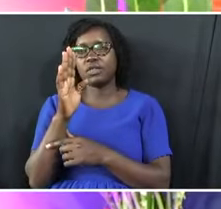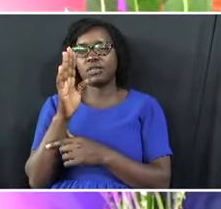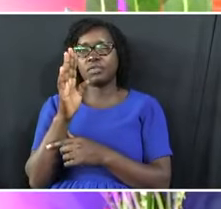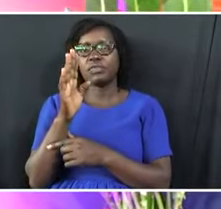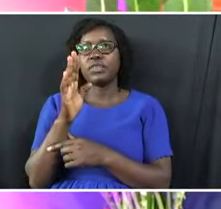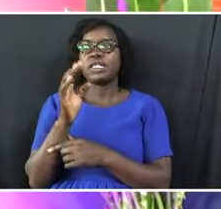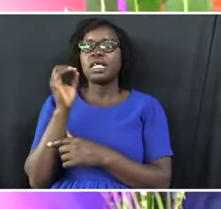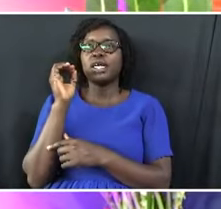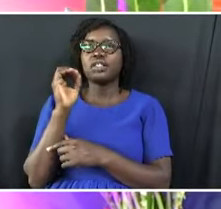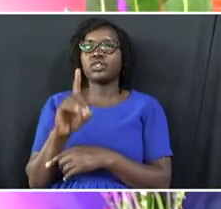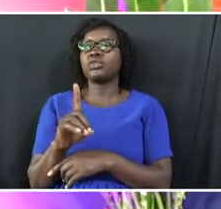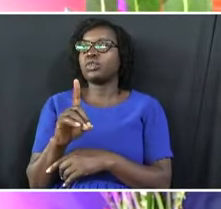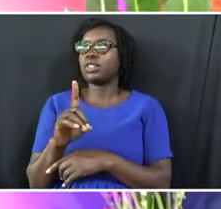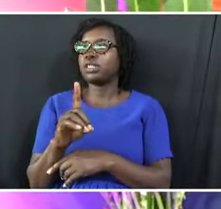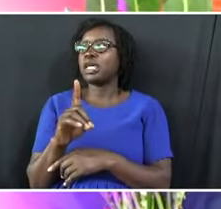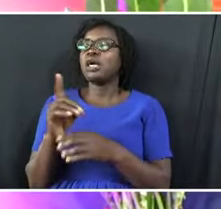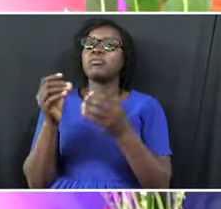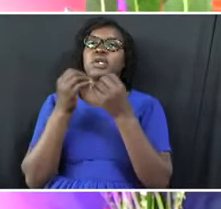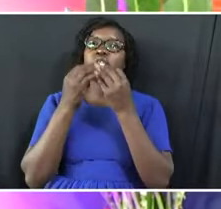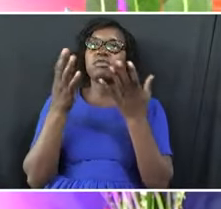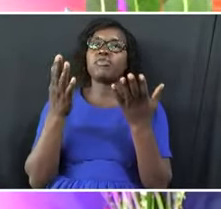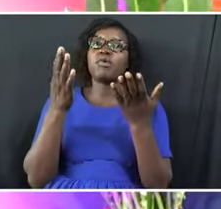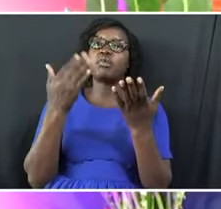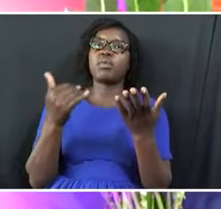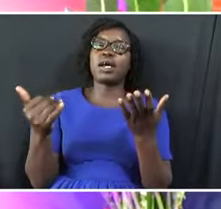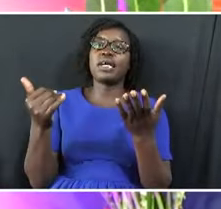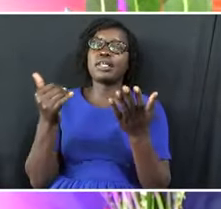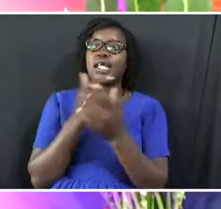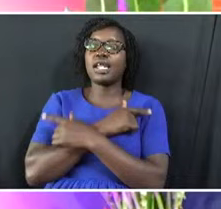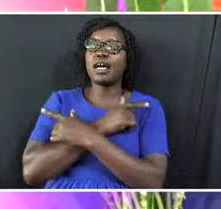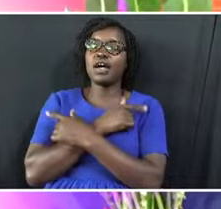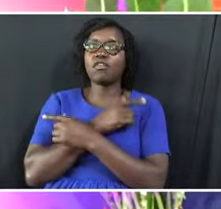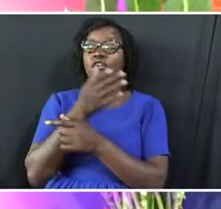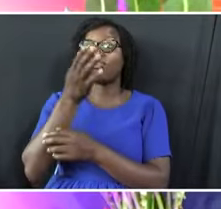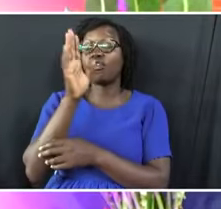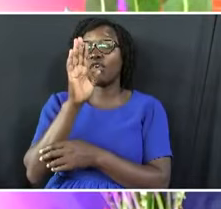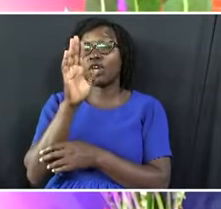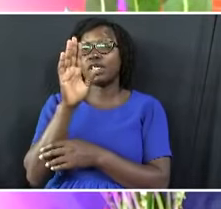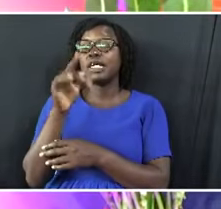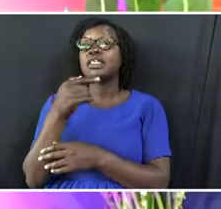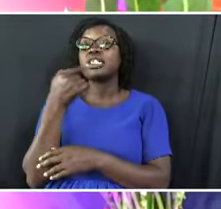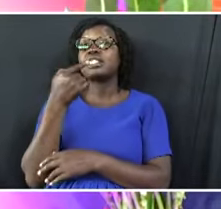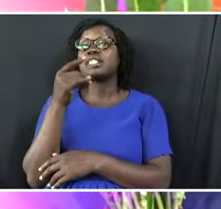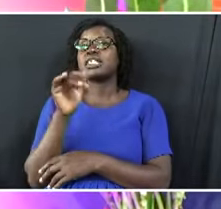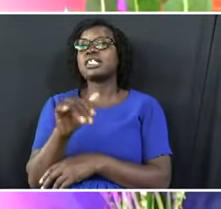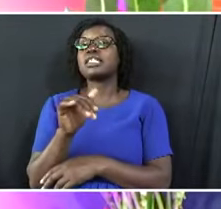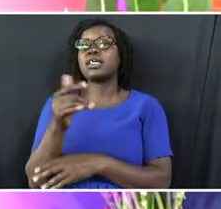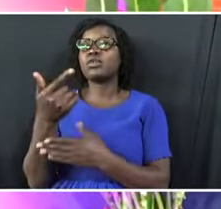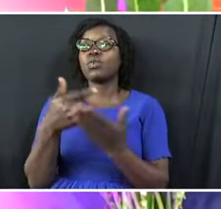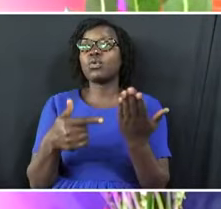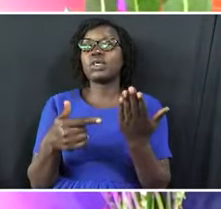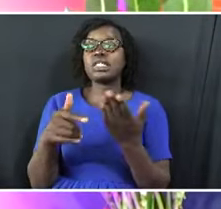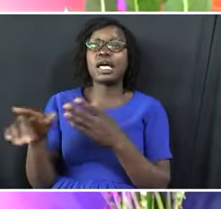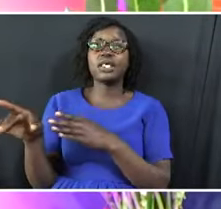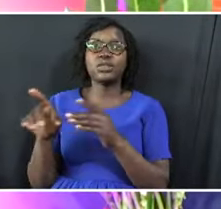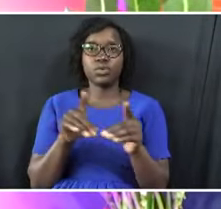I'm supposed to be informed by the love of God. That is to say, what I